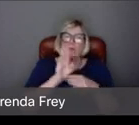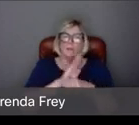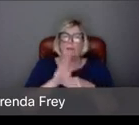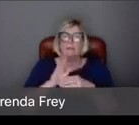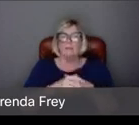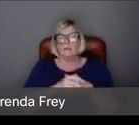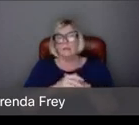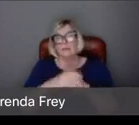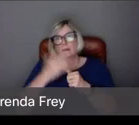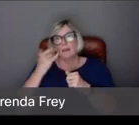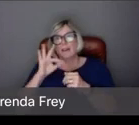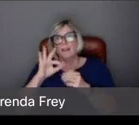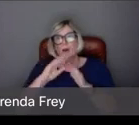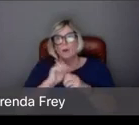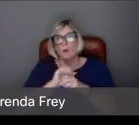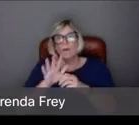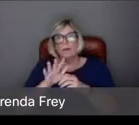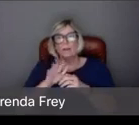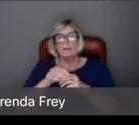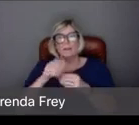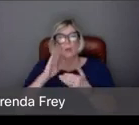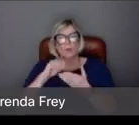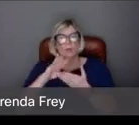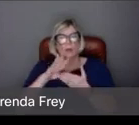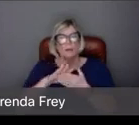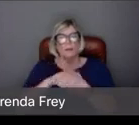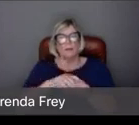Okay. Let me write that down.